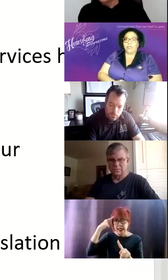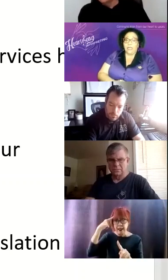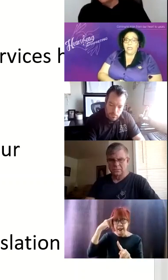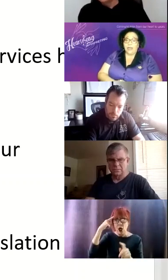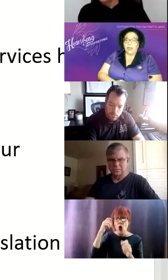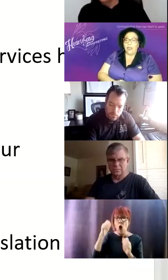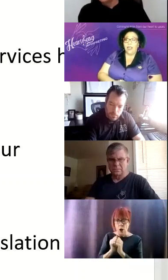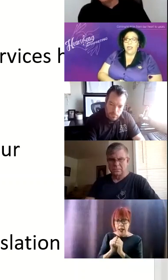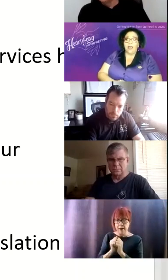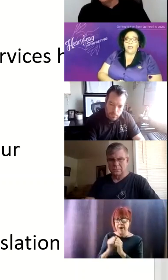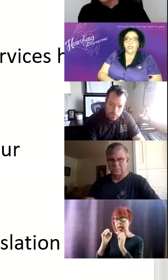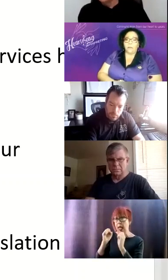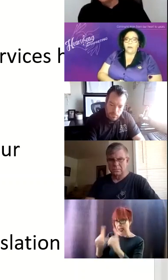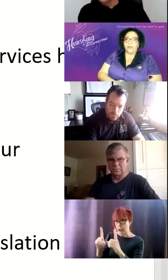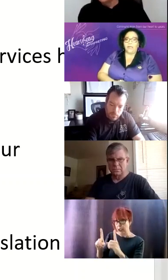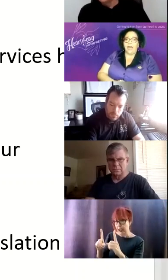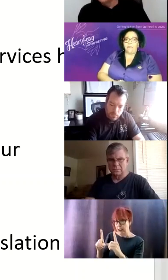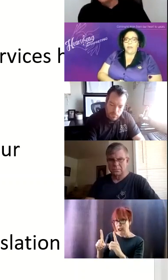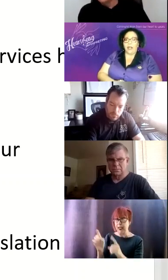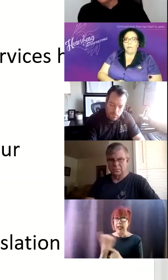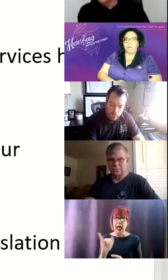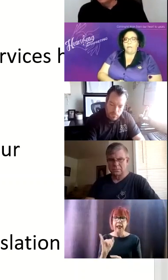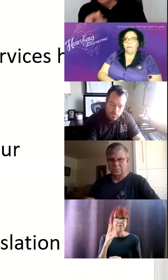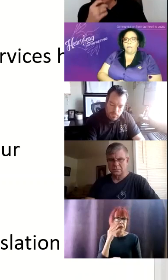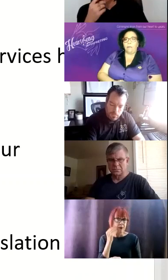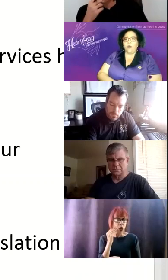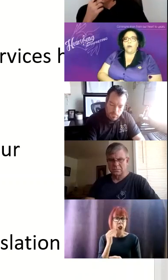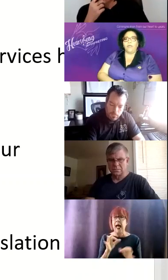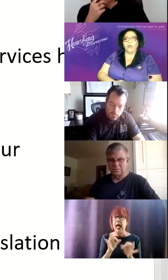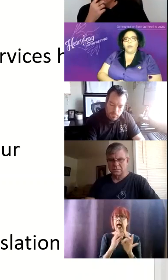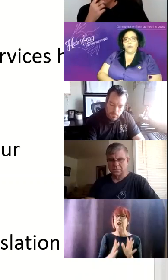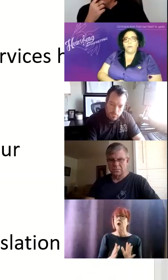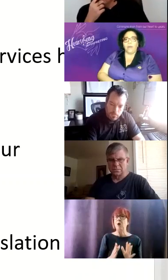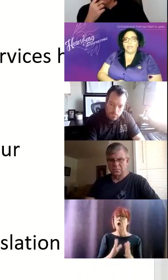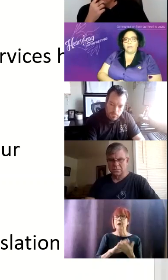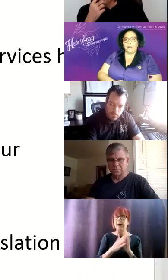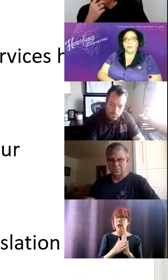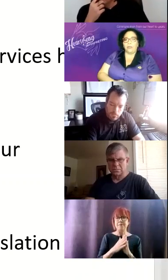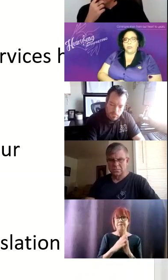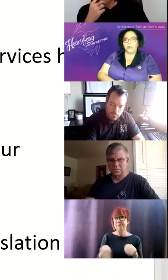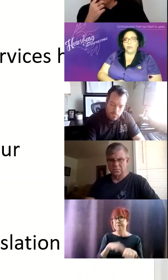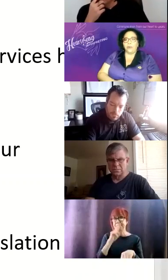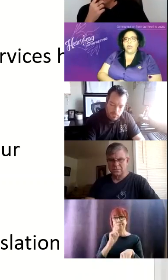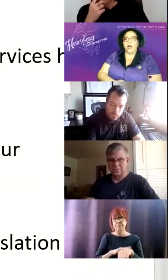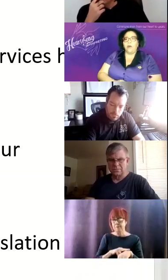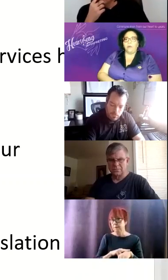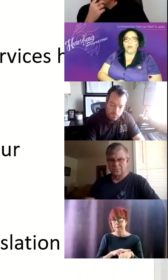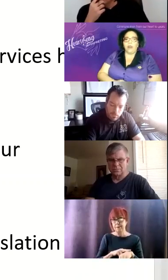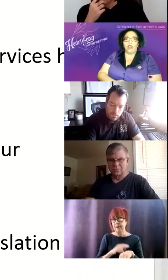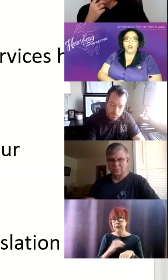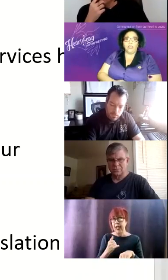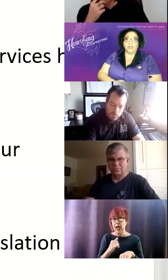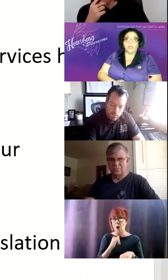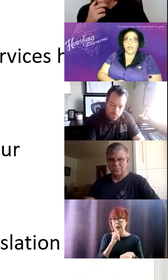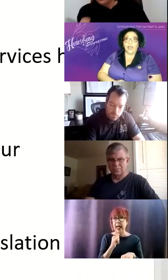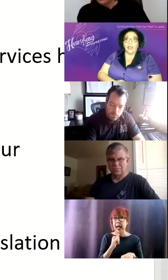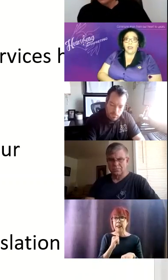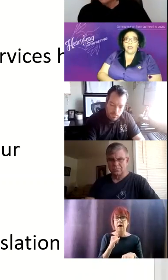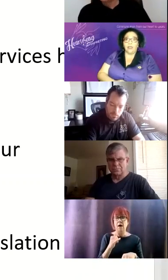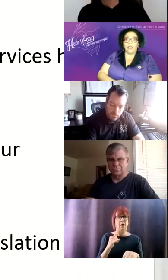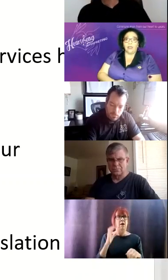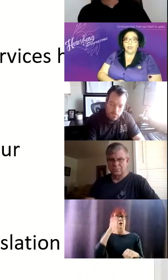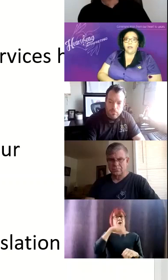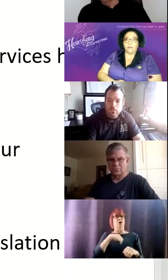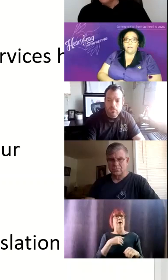we've seen, interpreters have become more of the norm as opposed to a rare occurrence or sighting.